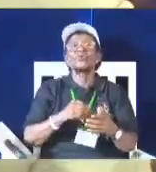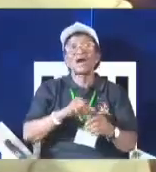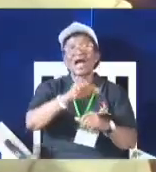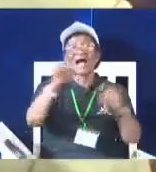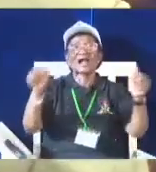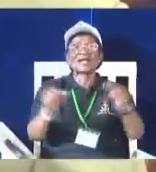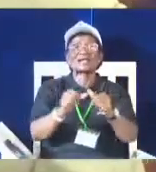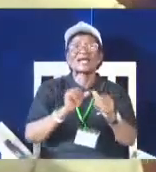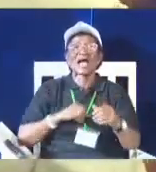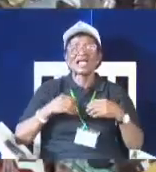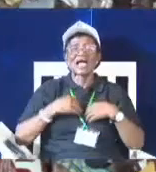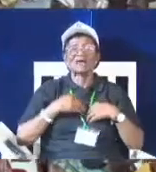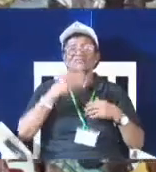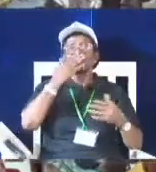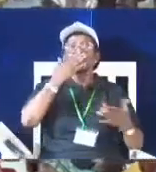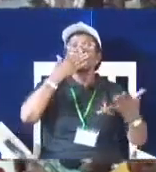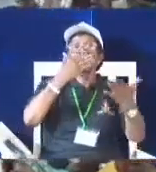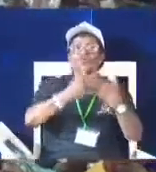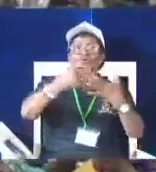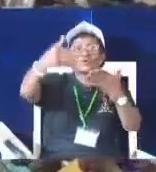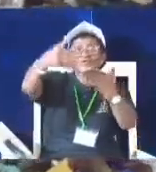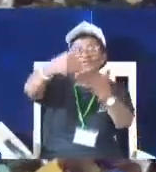Now, good news.